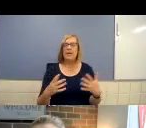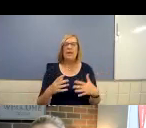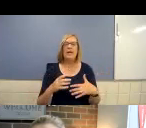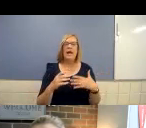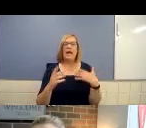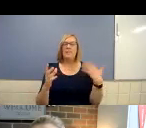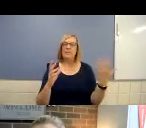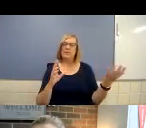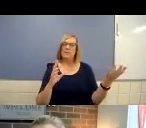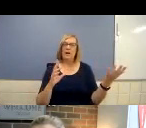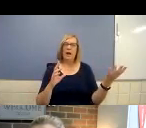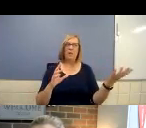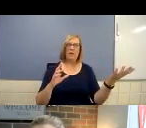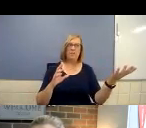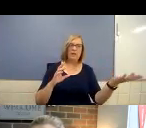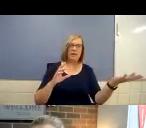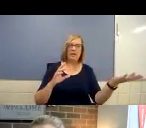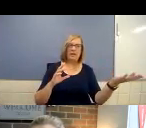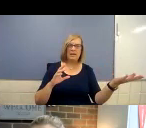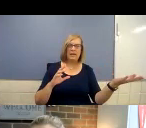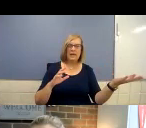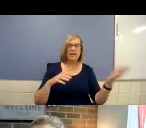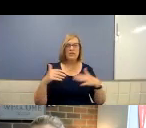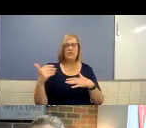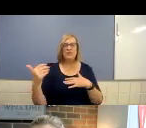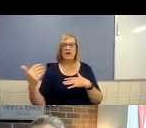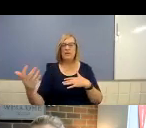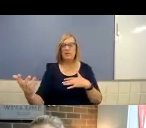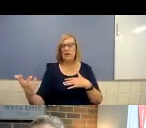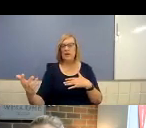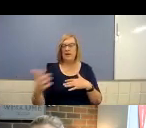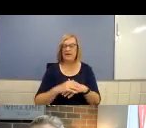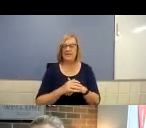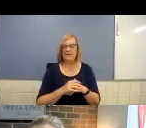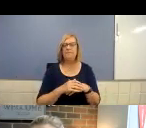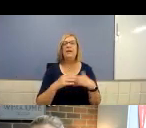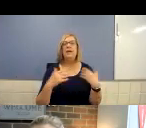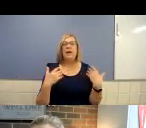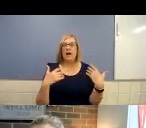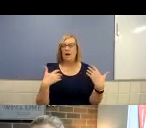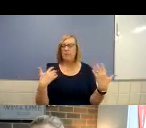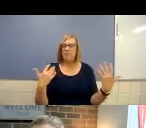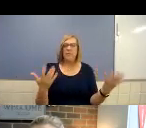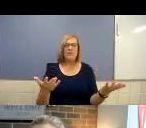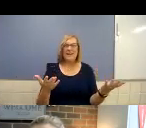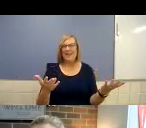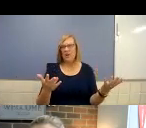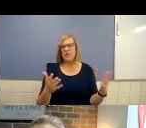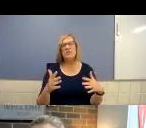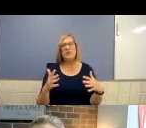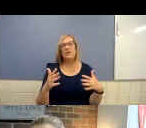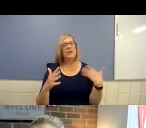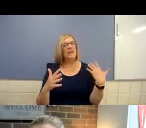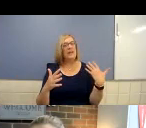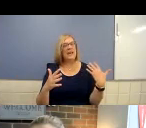we communicate, and be able to compare how we communicate in English versus how we communicate in ASL. We don't take that